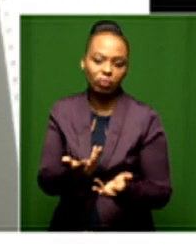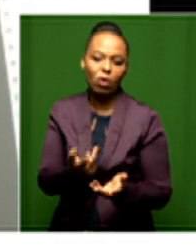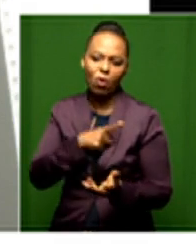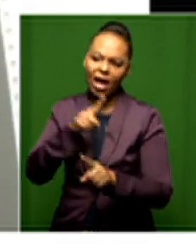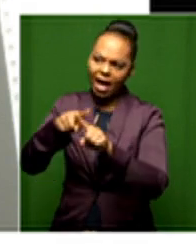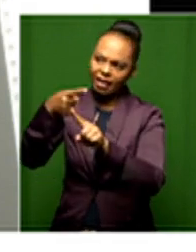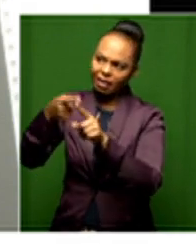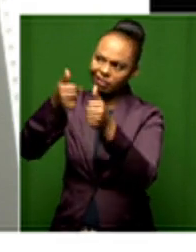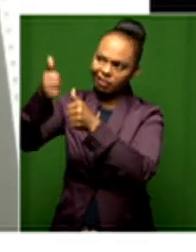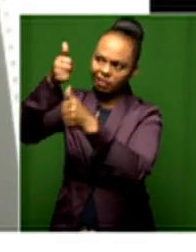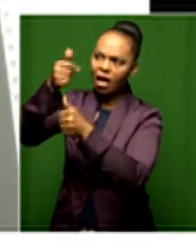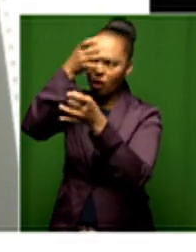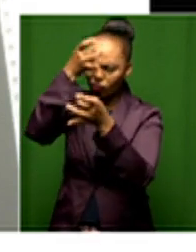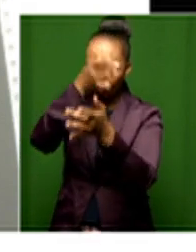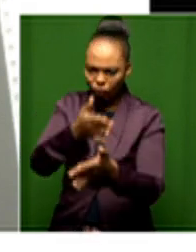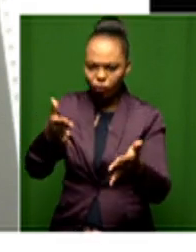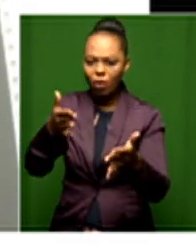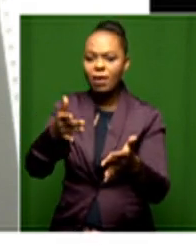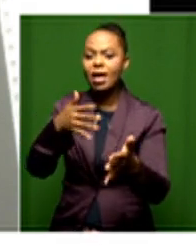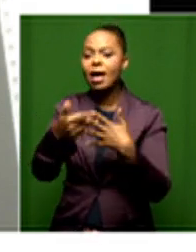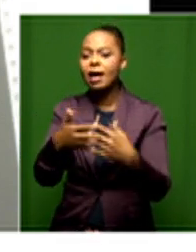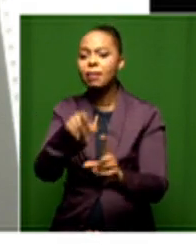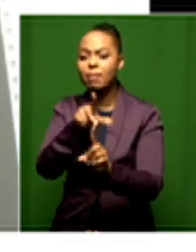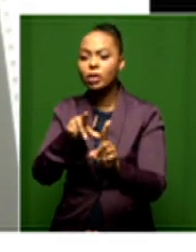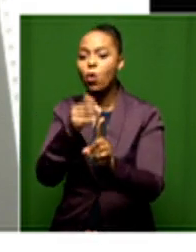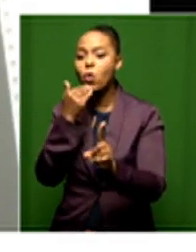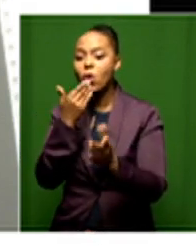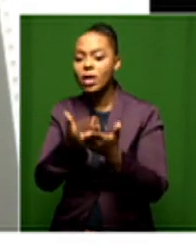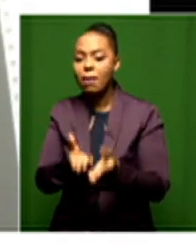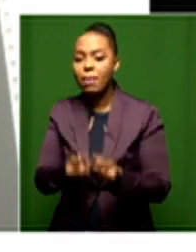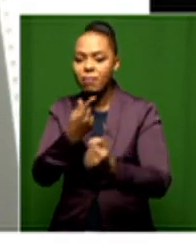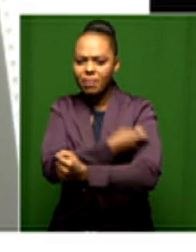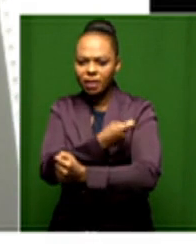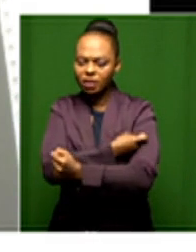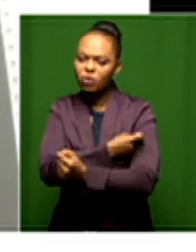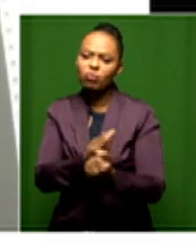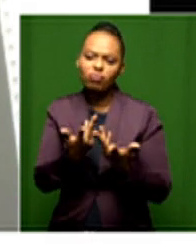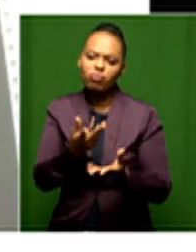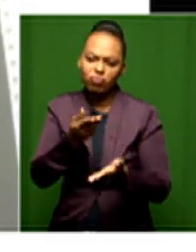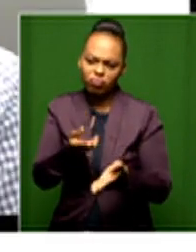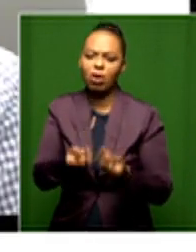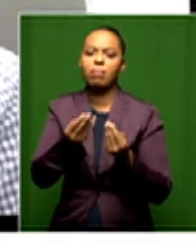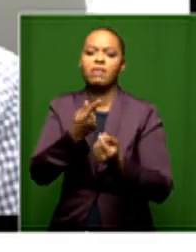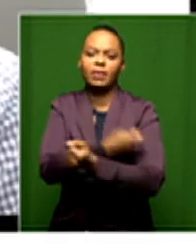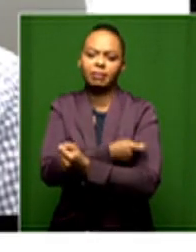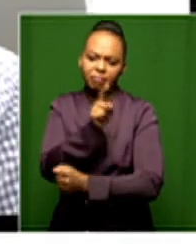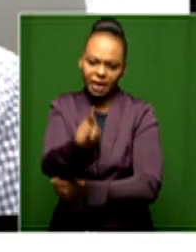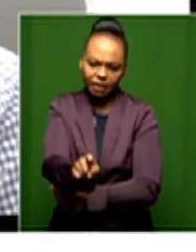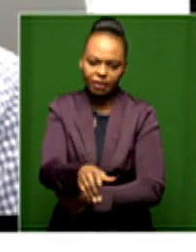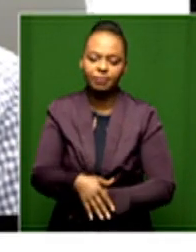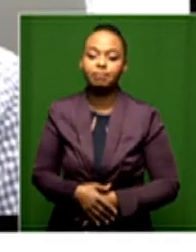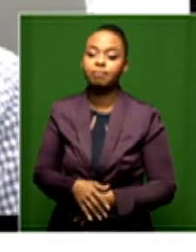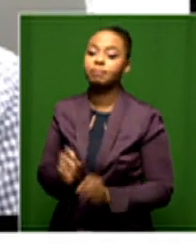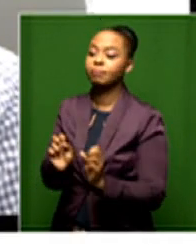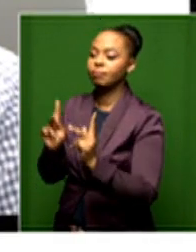experts, that everybody who has an opportunity to receive the vaccine, they should do so. All right, I'm going to leave that conversation there. I